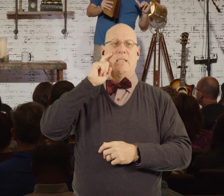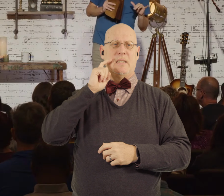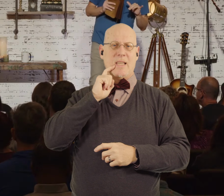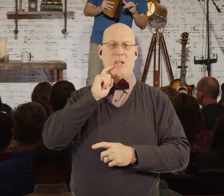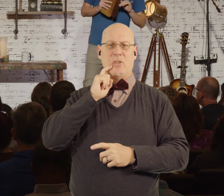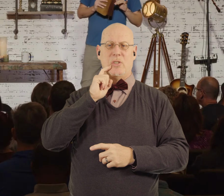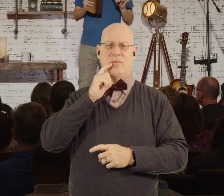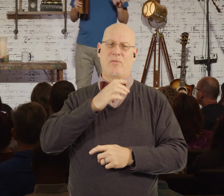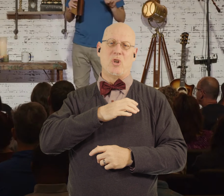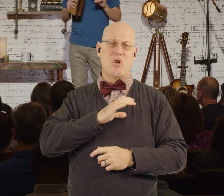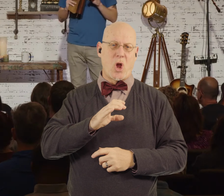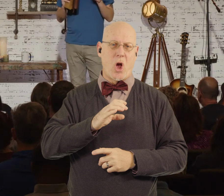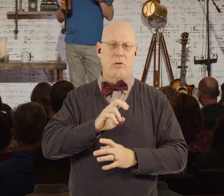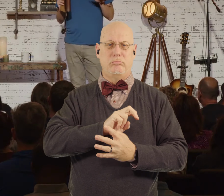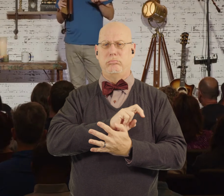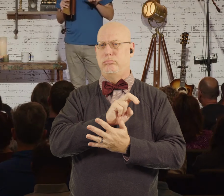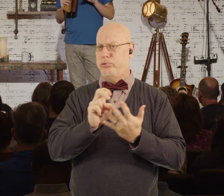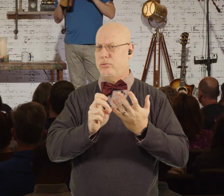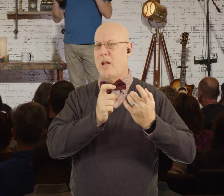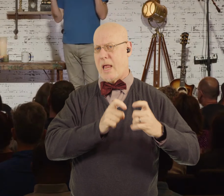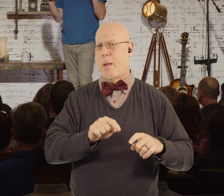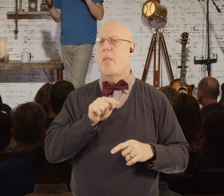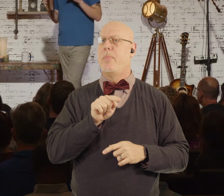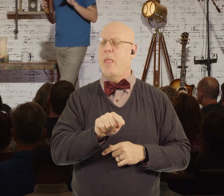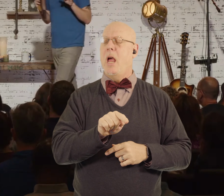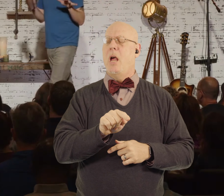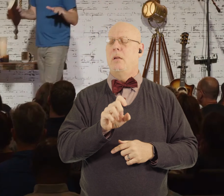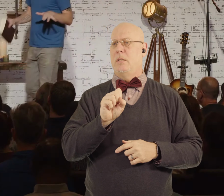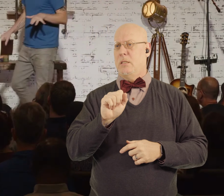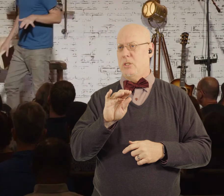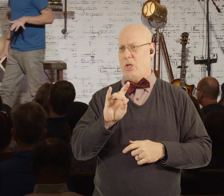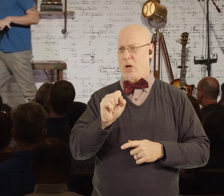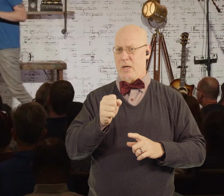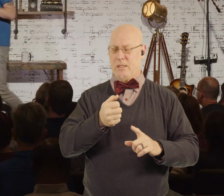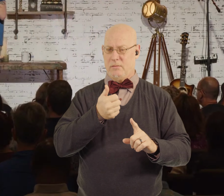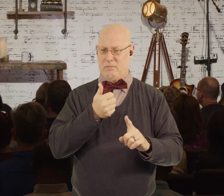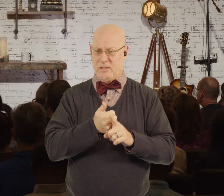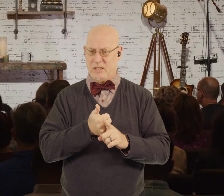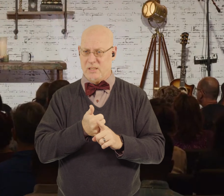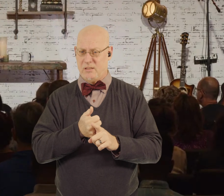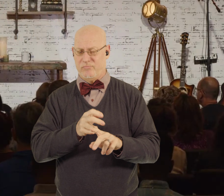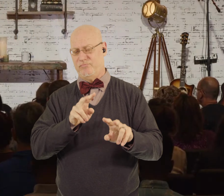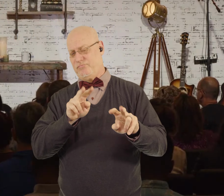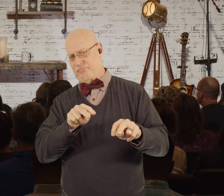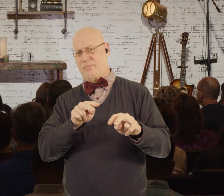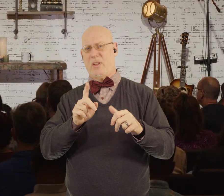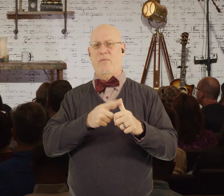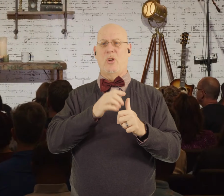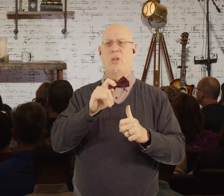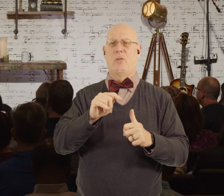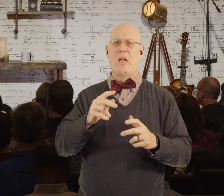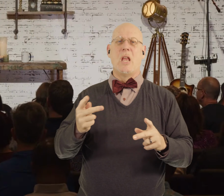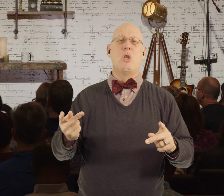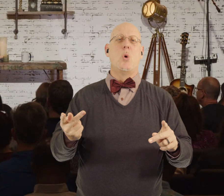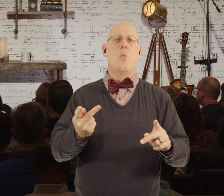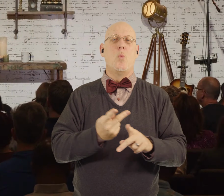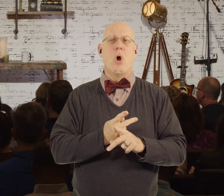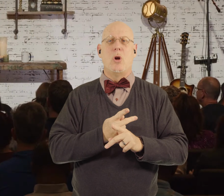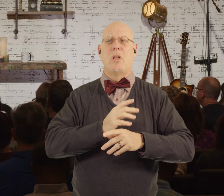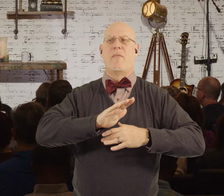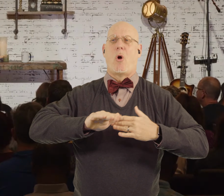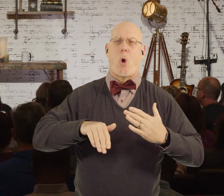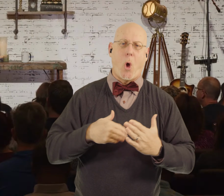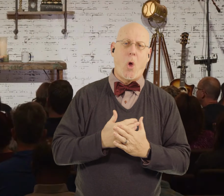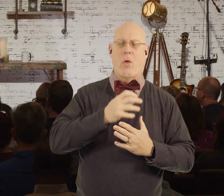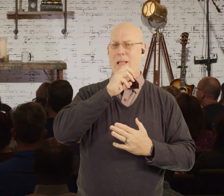rank sexual, cultish promiscuity that existed there, that Sardis was derided in the first century as